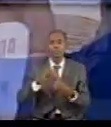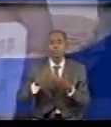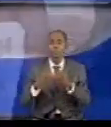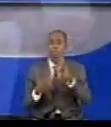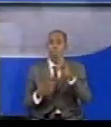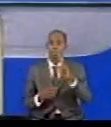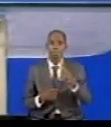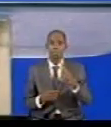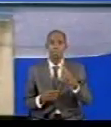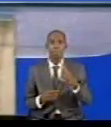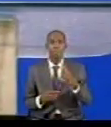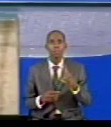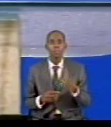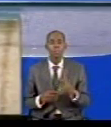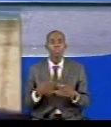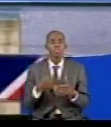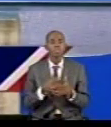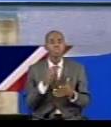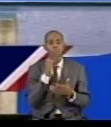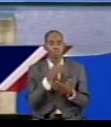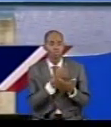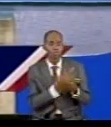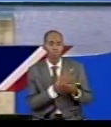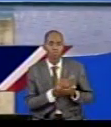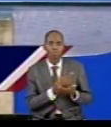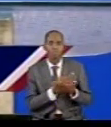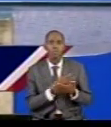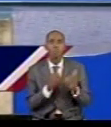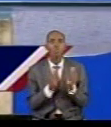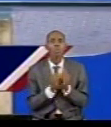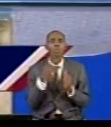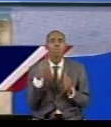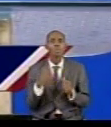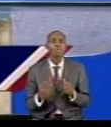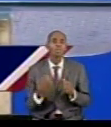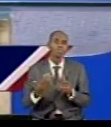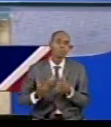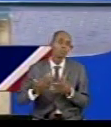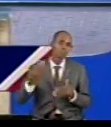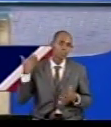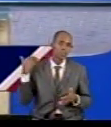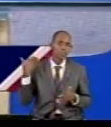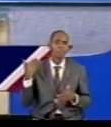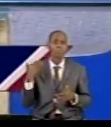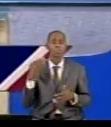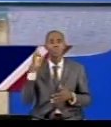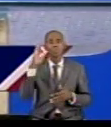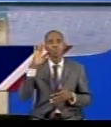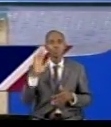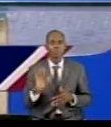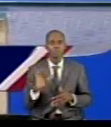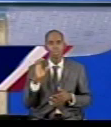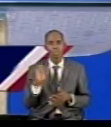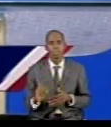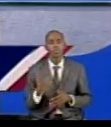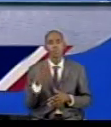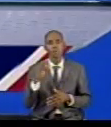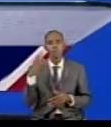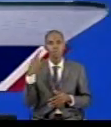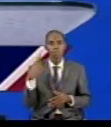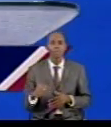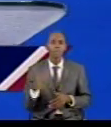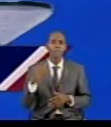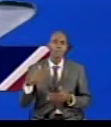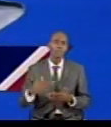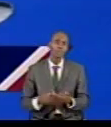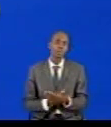Number one is consultation with the foremost preachers of the gospel. Look